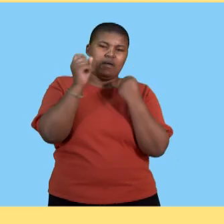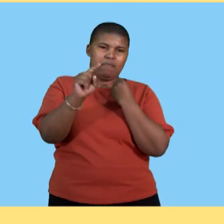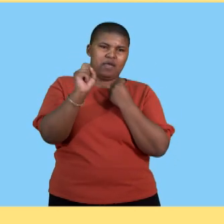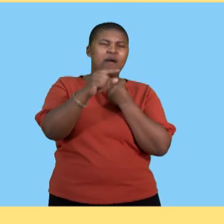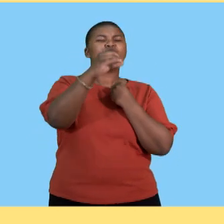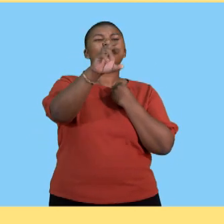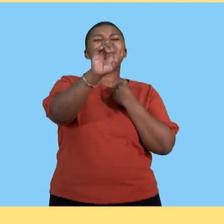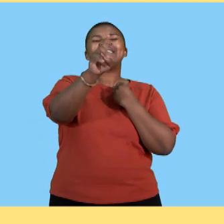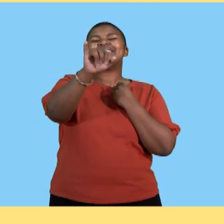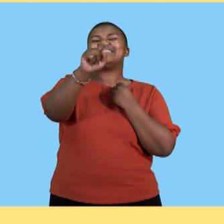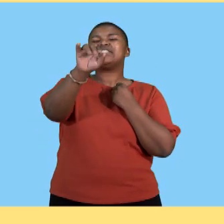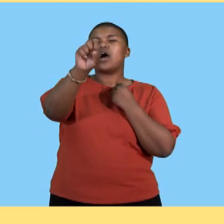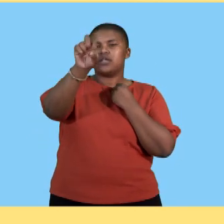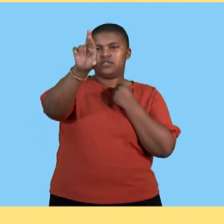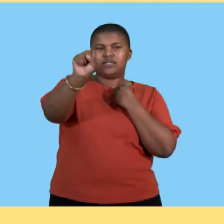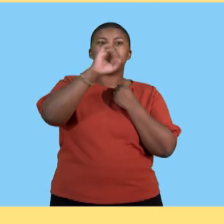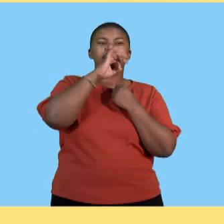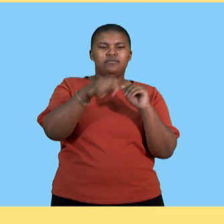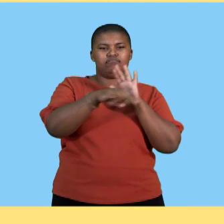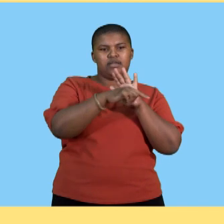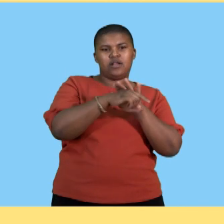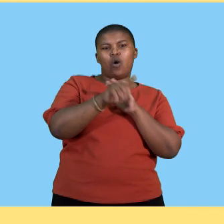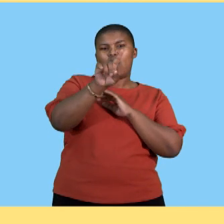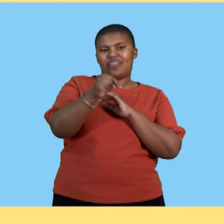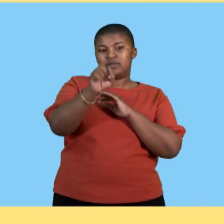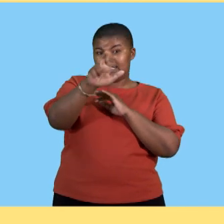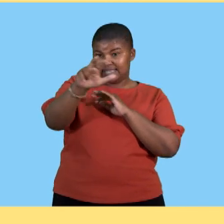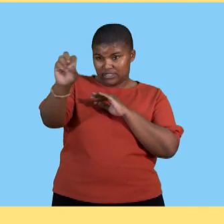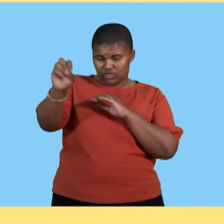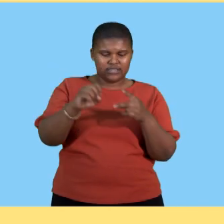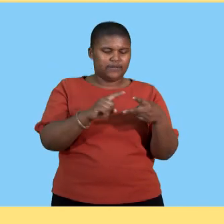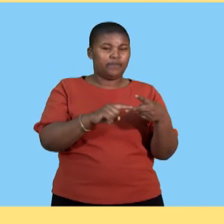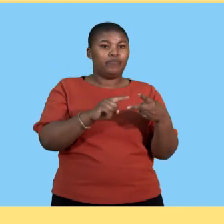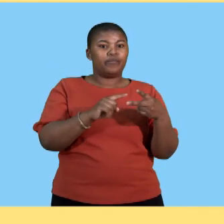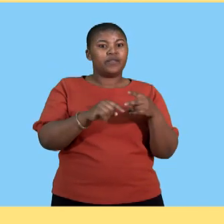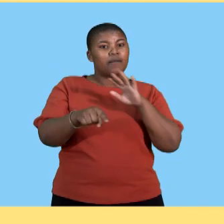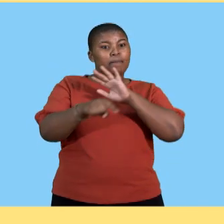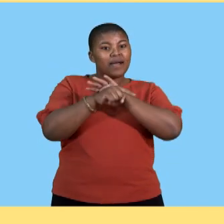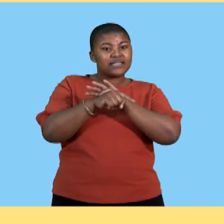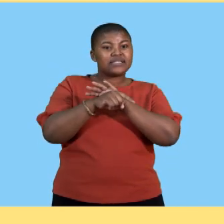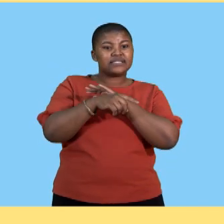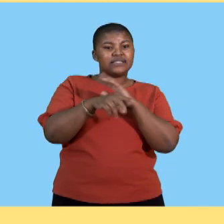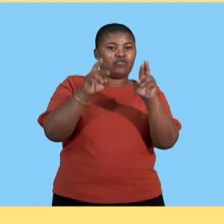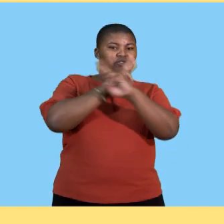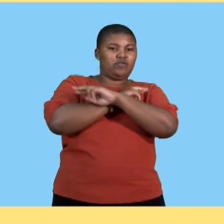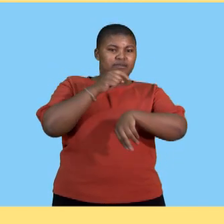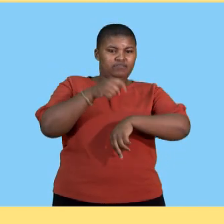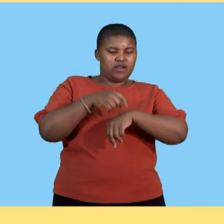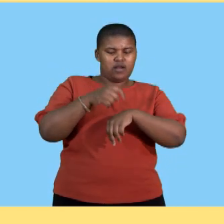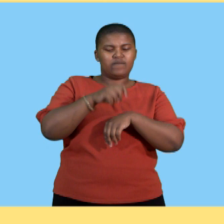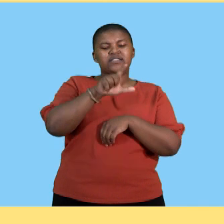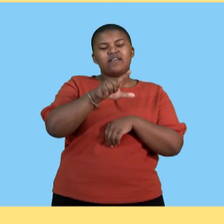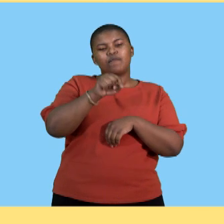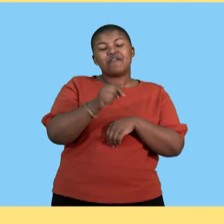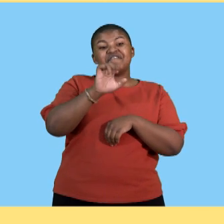how to get the creditors for salaries. I'll subtract my 1.8 and I'll subtract the pension fund, which is